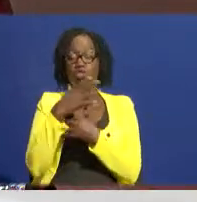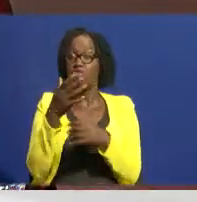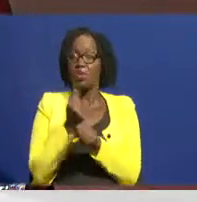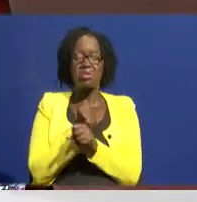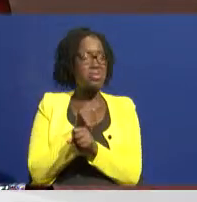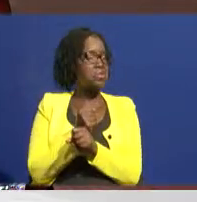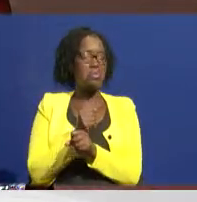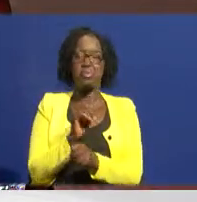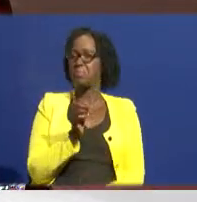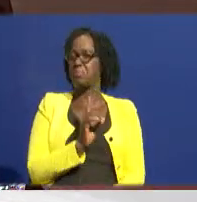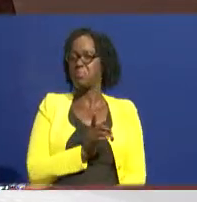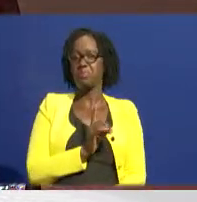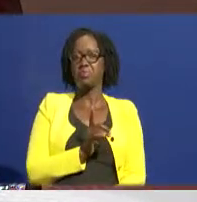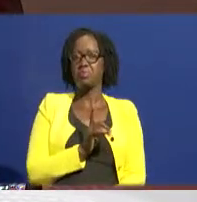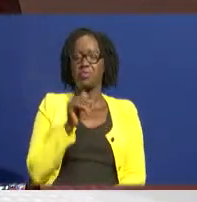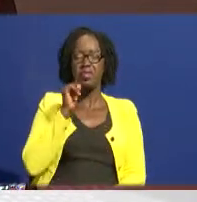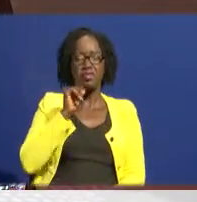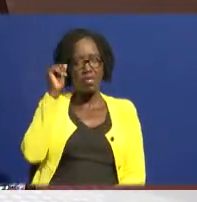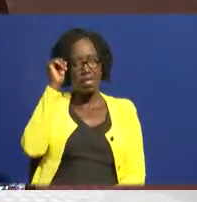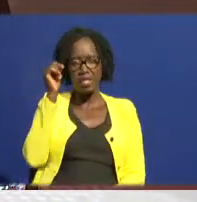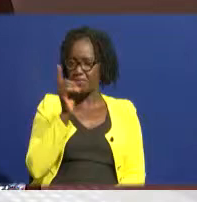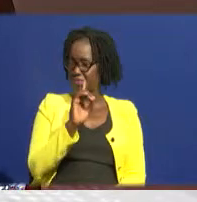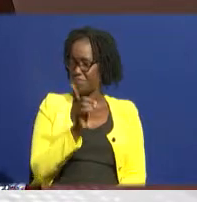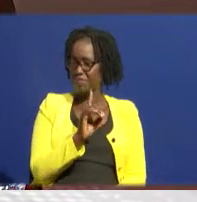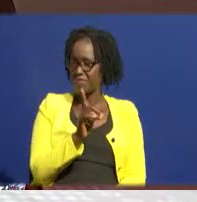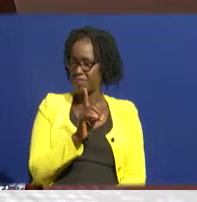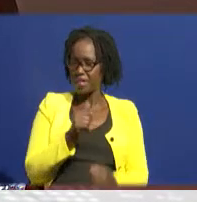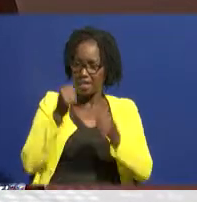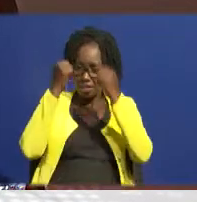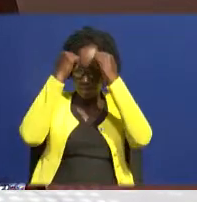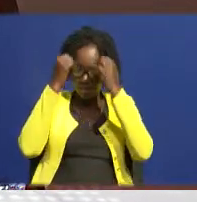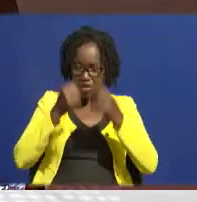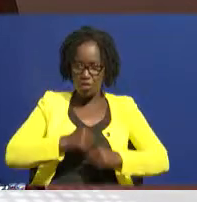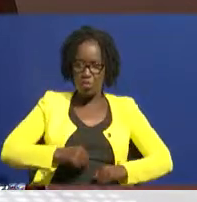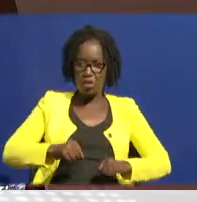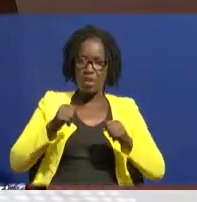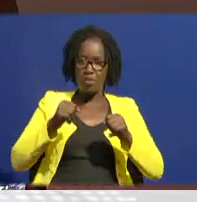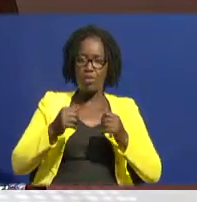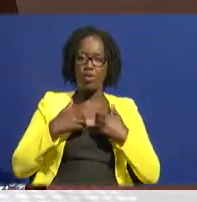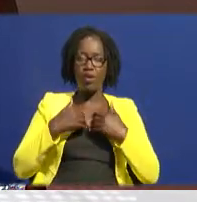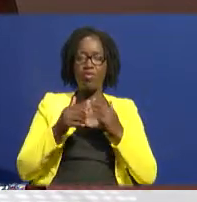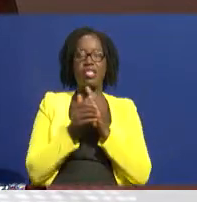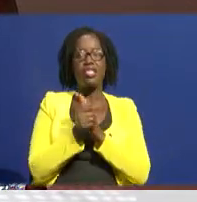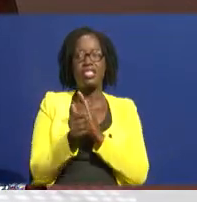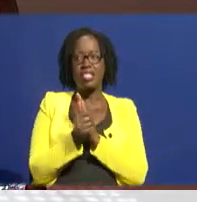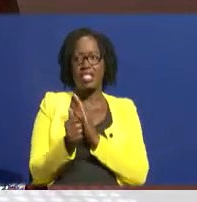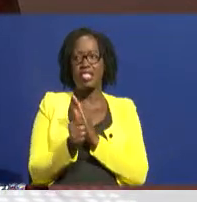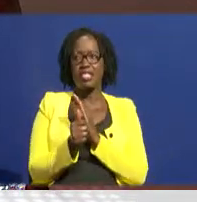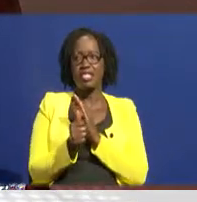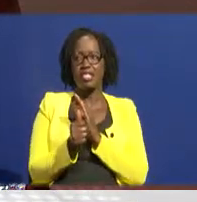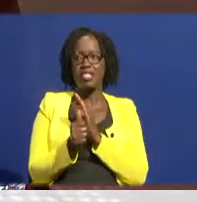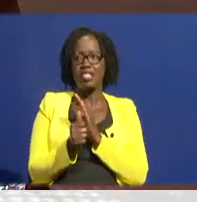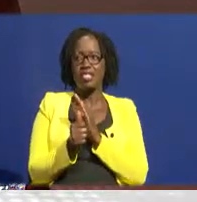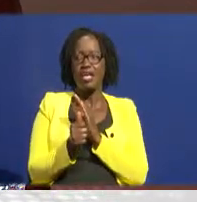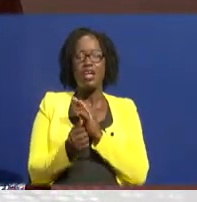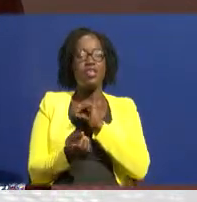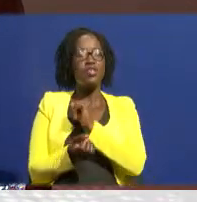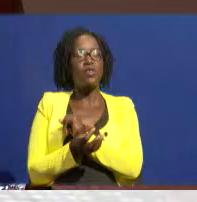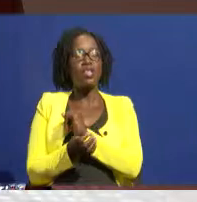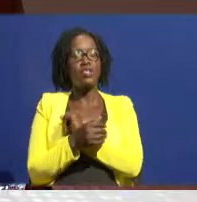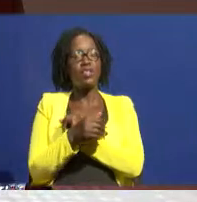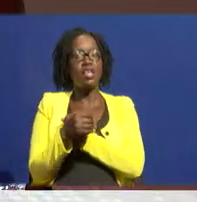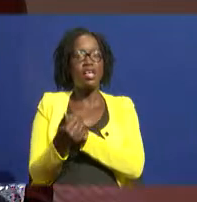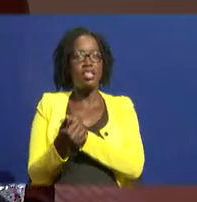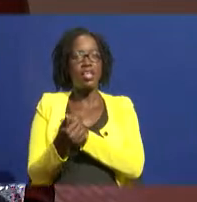It's not for the grown-ups. It's for the student to be able to have the skills to counsel a fellow